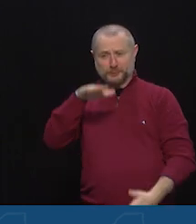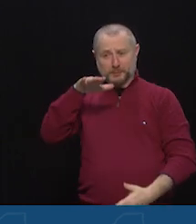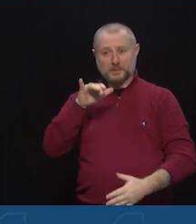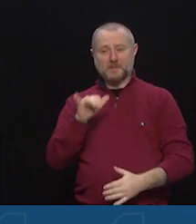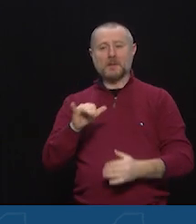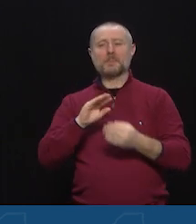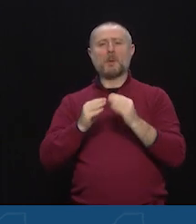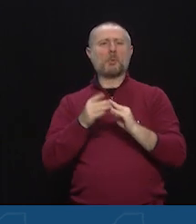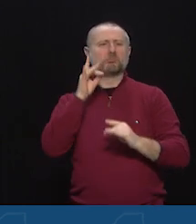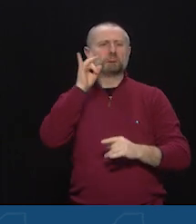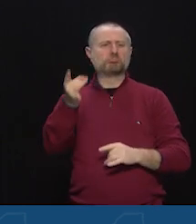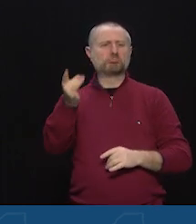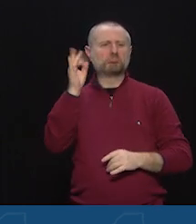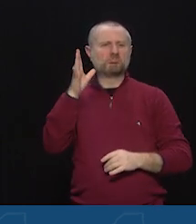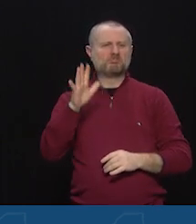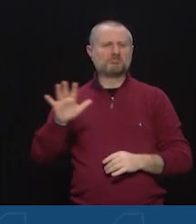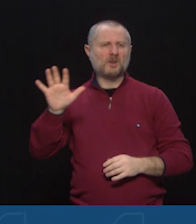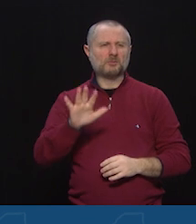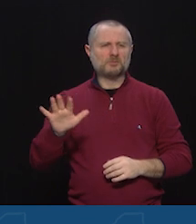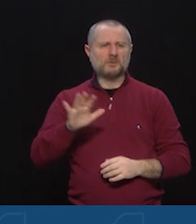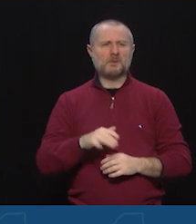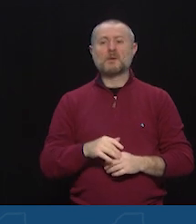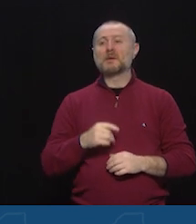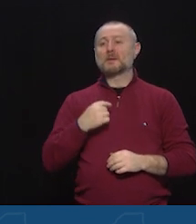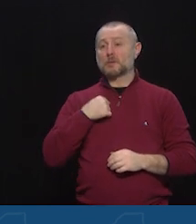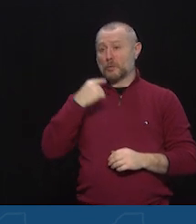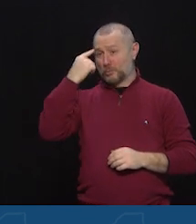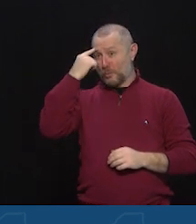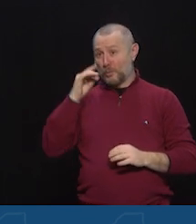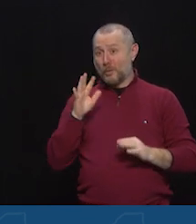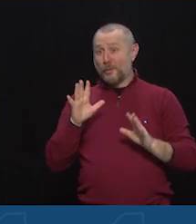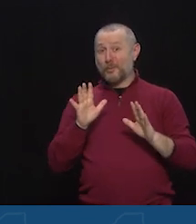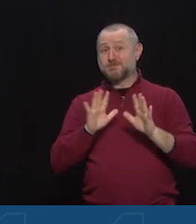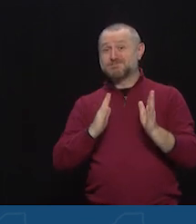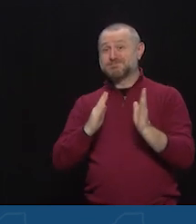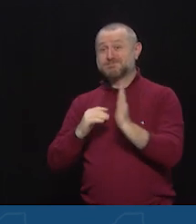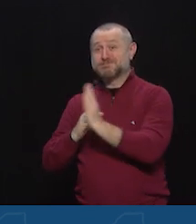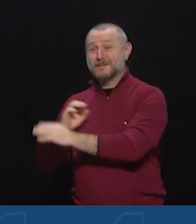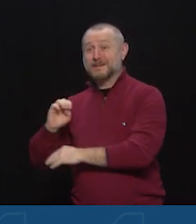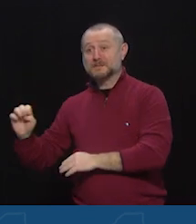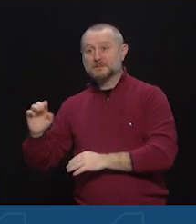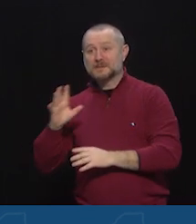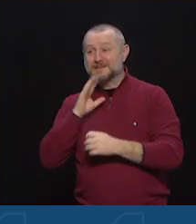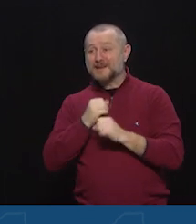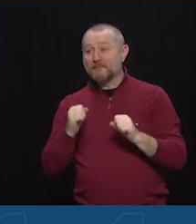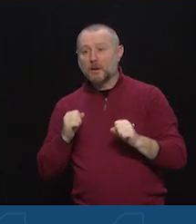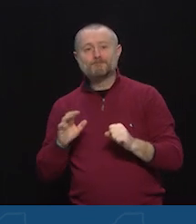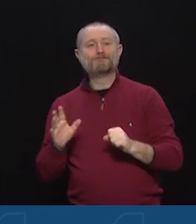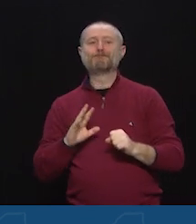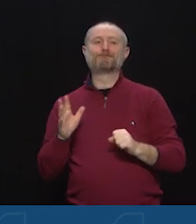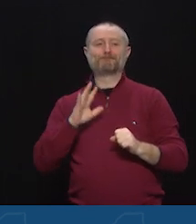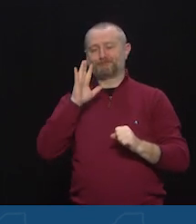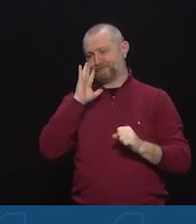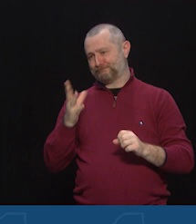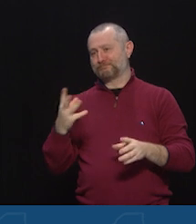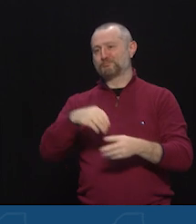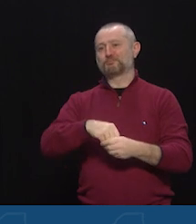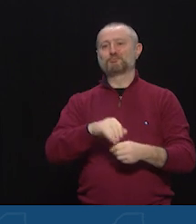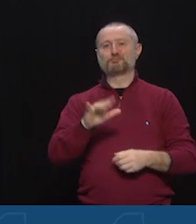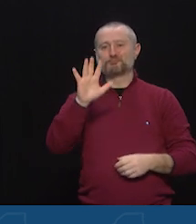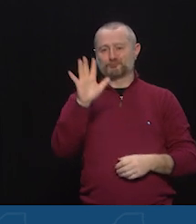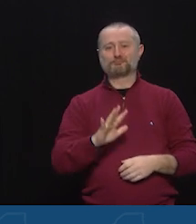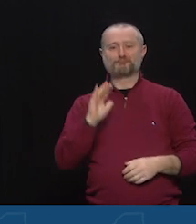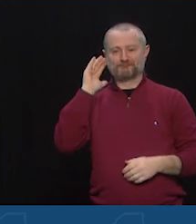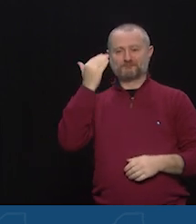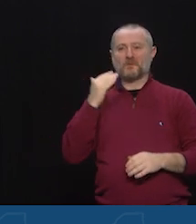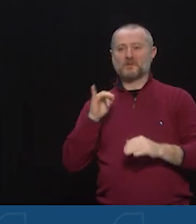seeing here. Sometimes you hope that it goes further out east and actually dissipates over the ocean, but I don't foresee that